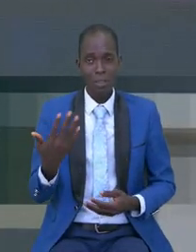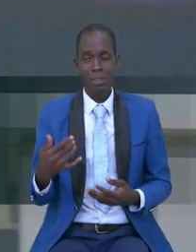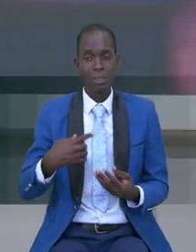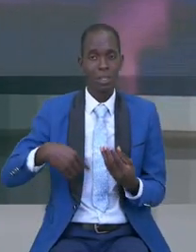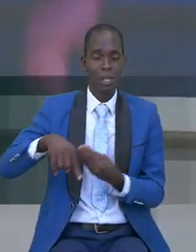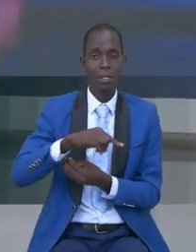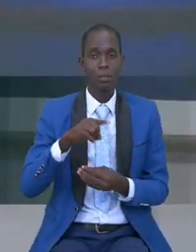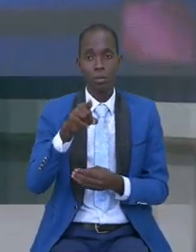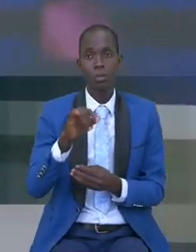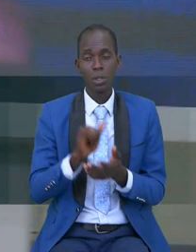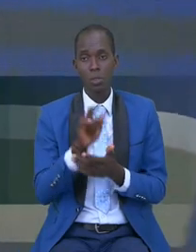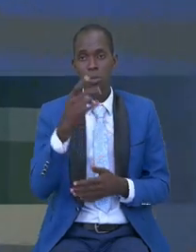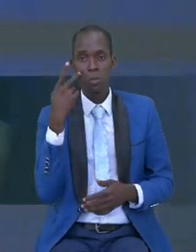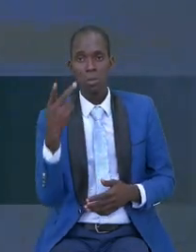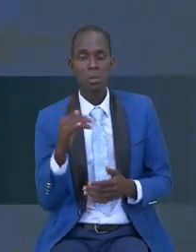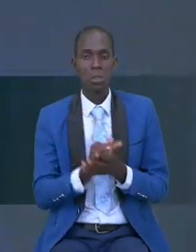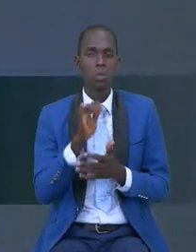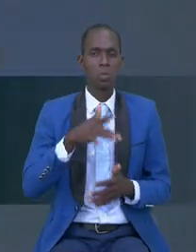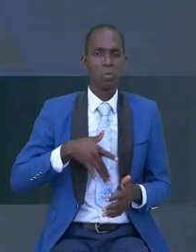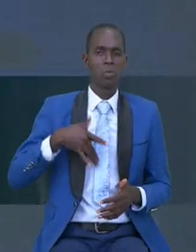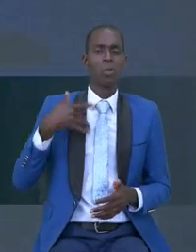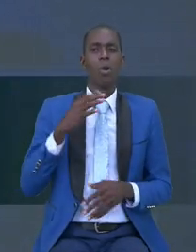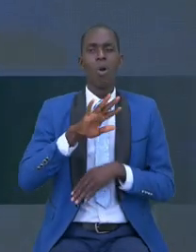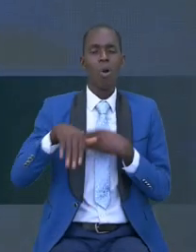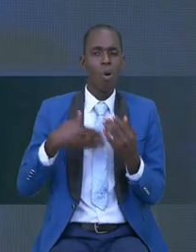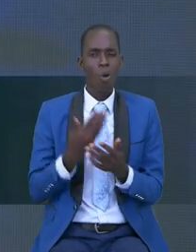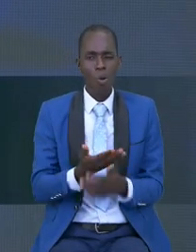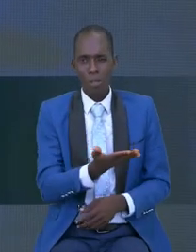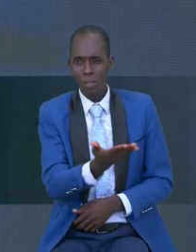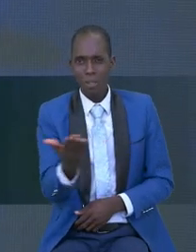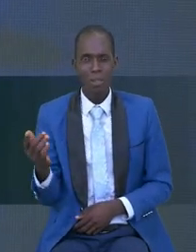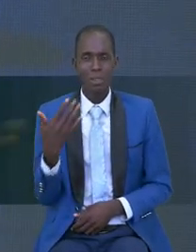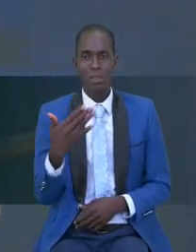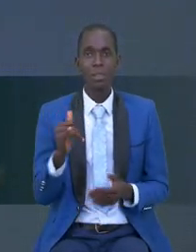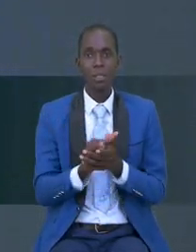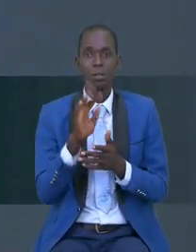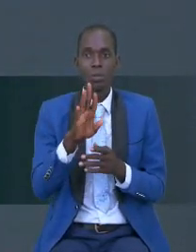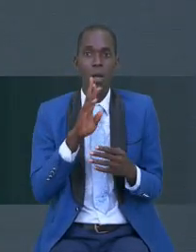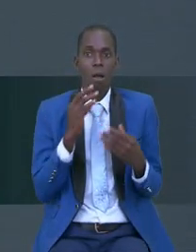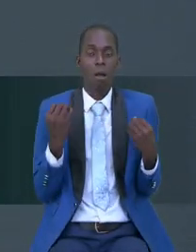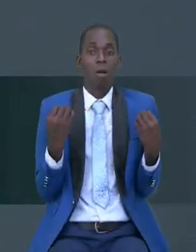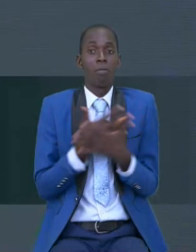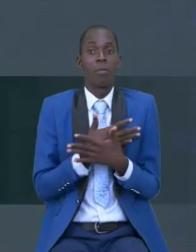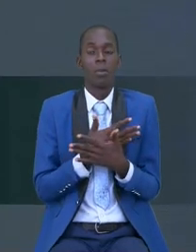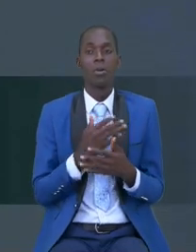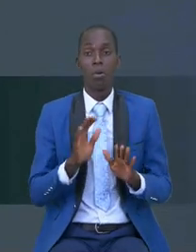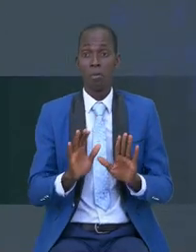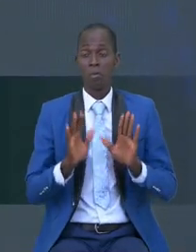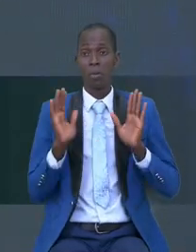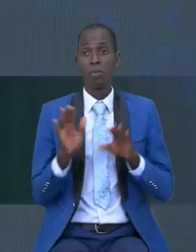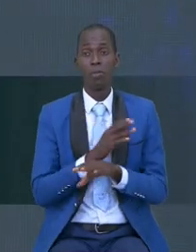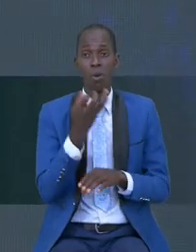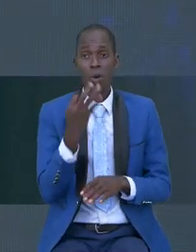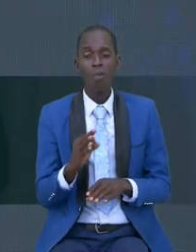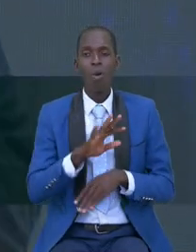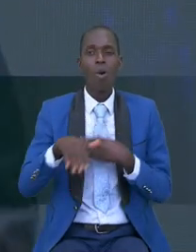all these things that you feel, all these things that you dread, among all these things, in all these